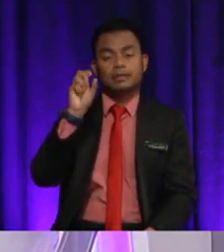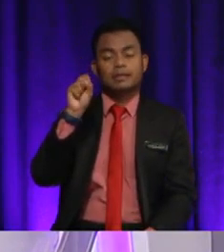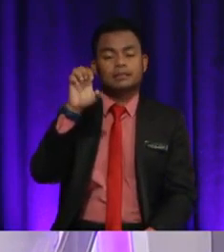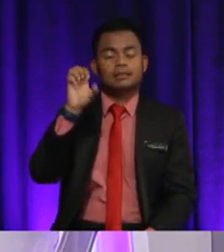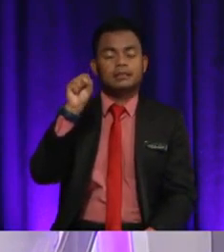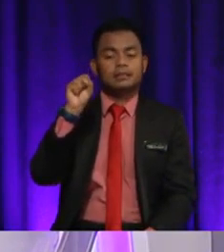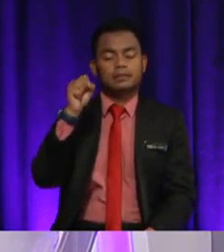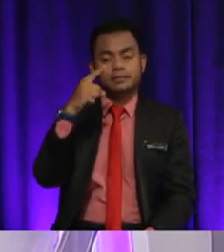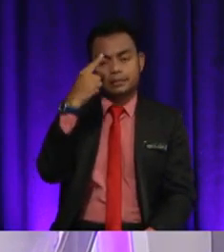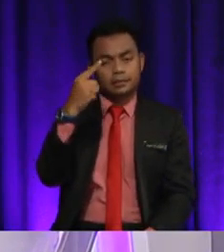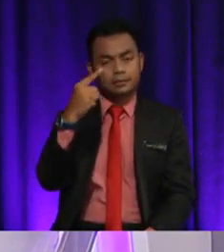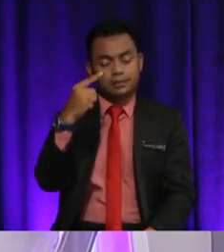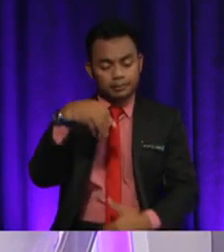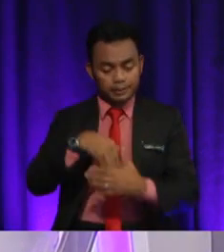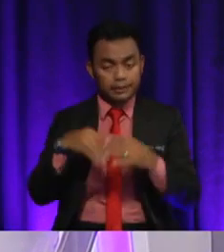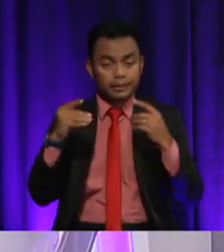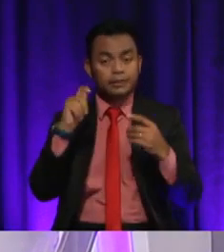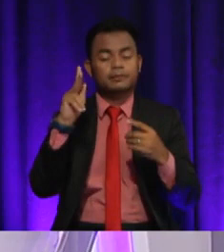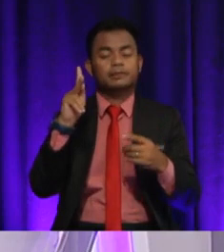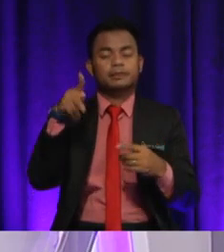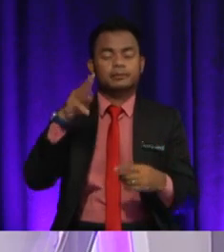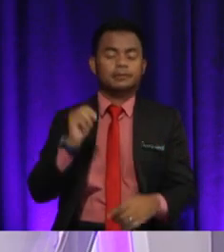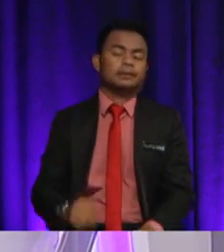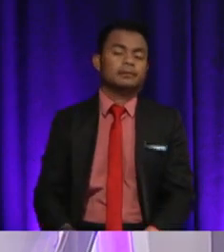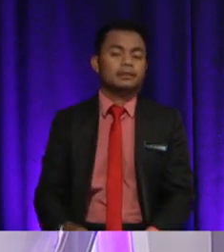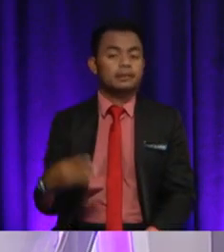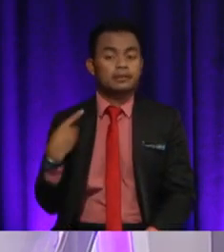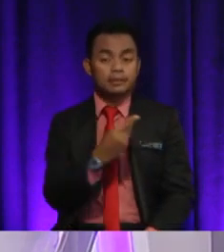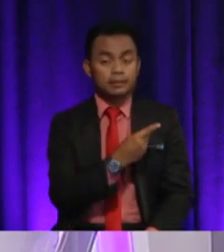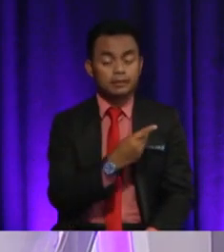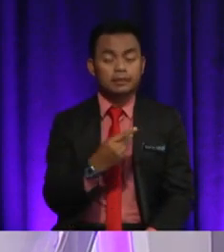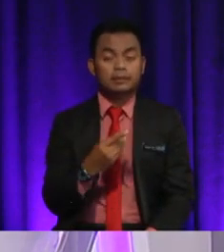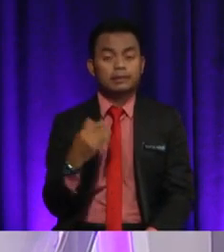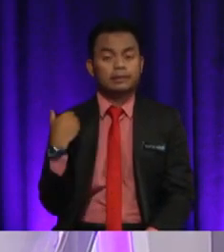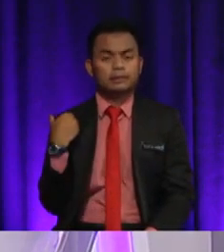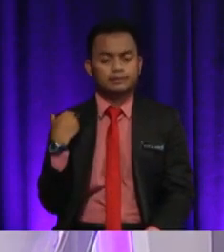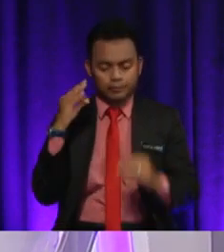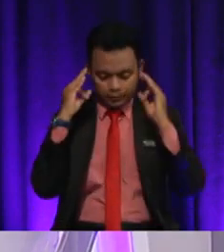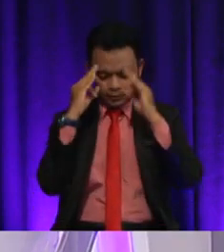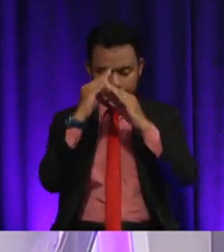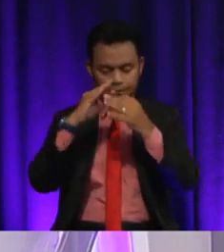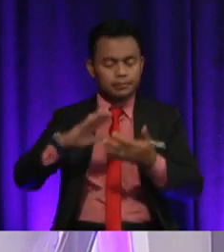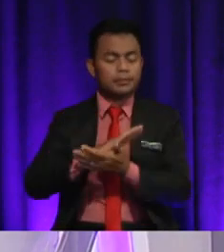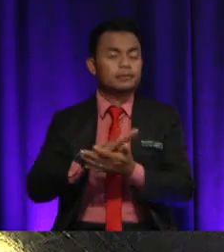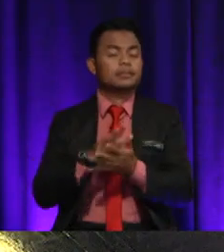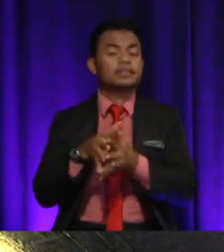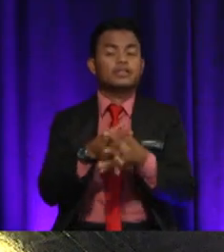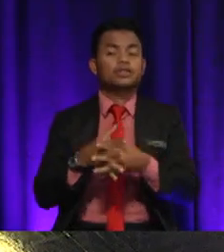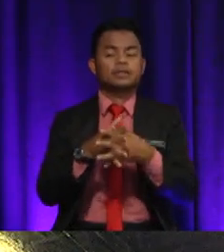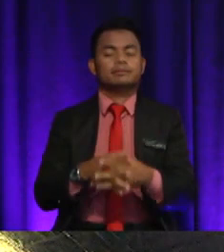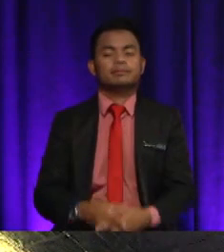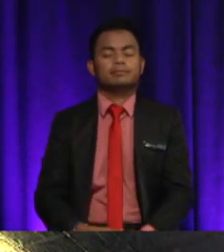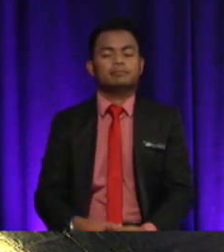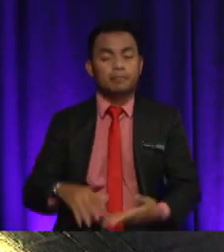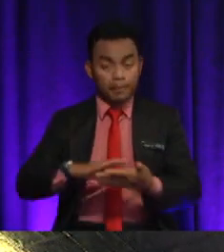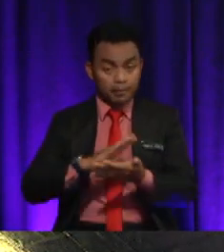Inggeris with me Chris, MJ and teacher Liana, and today we will be focusing on paper 1. Is that correct, teacher? Yes, paper The, 1. the